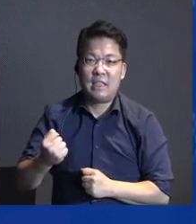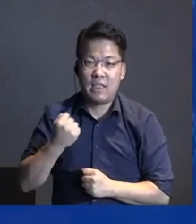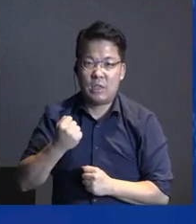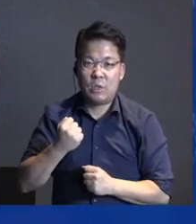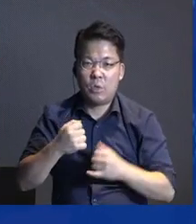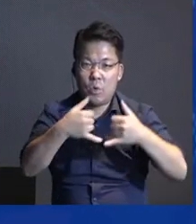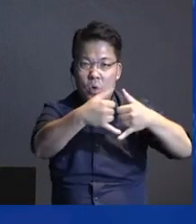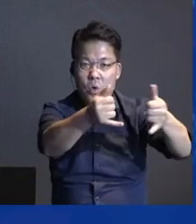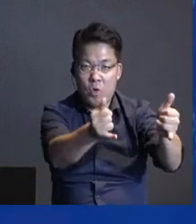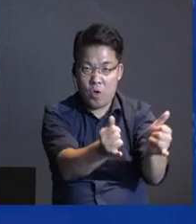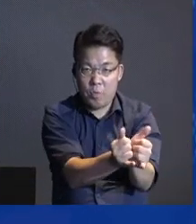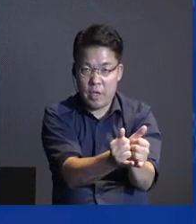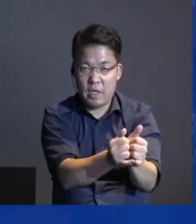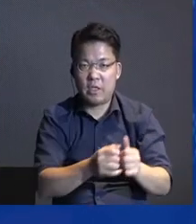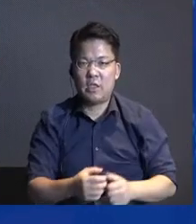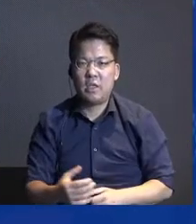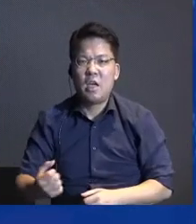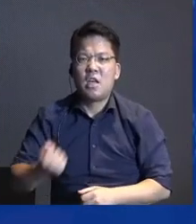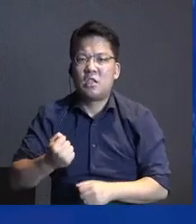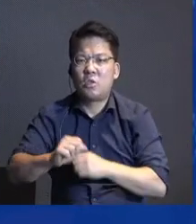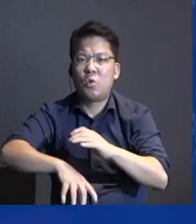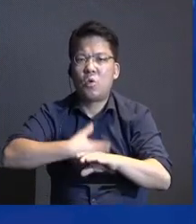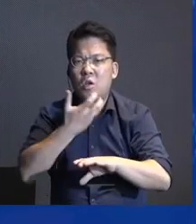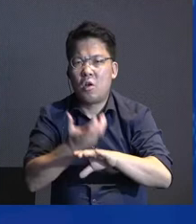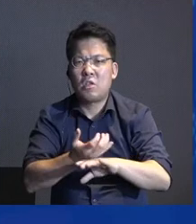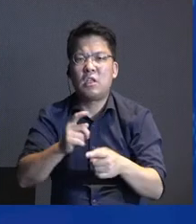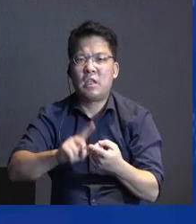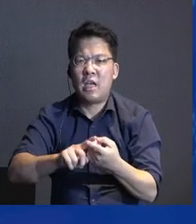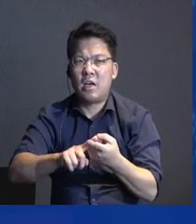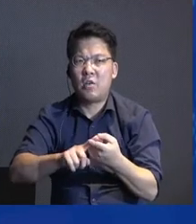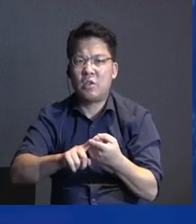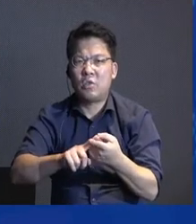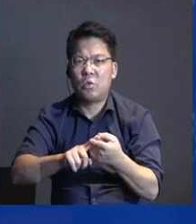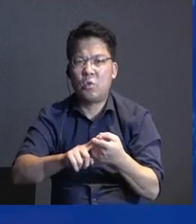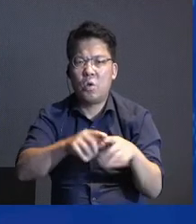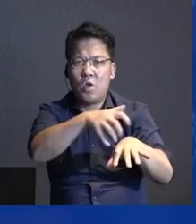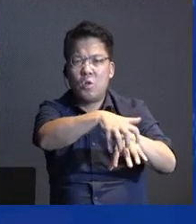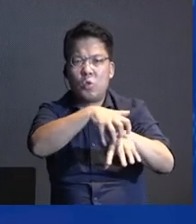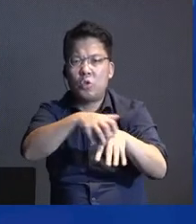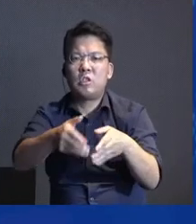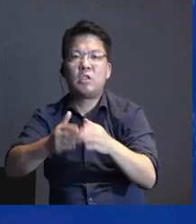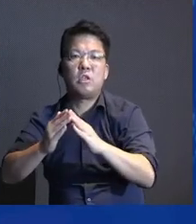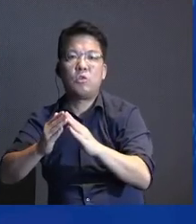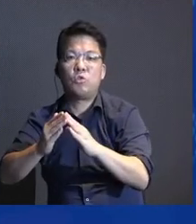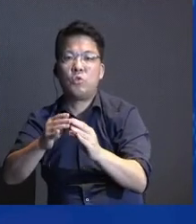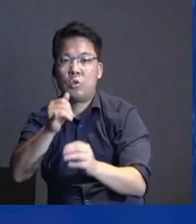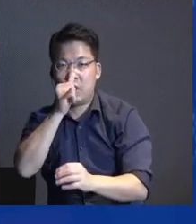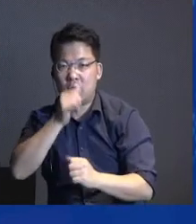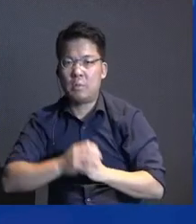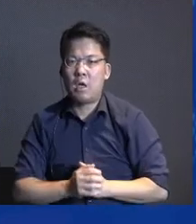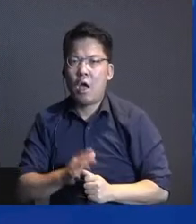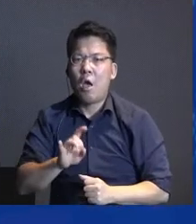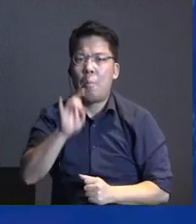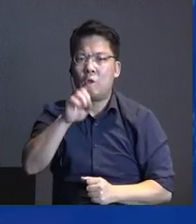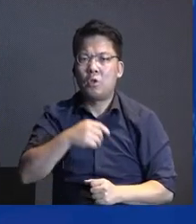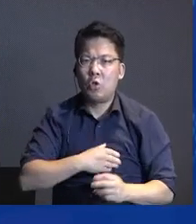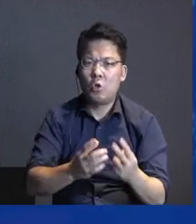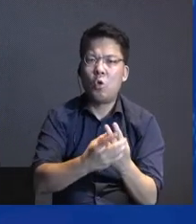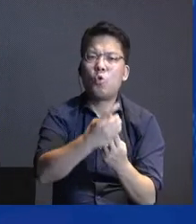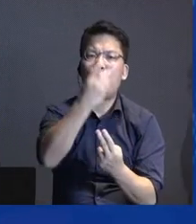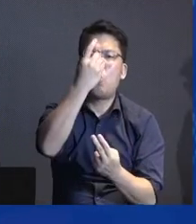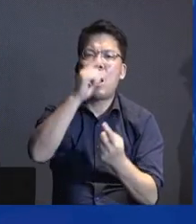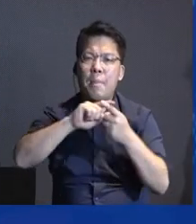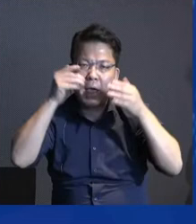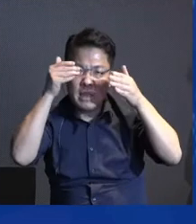You can notice here that to provide services with an emphasis on integration in this community, there are three